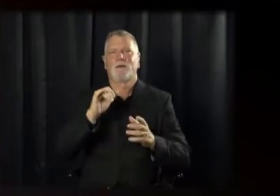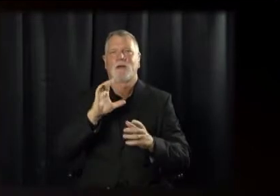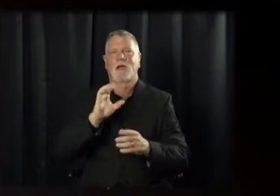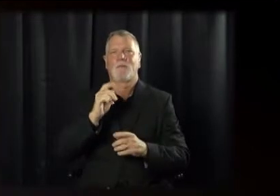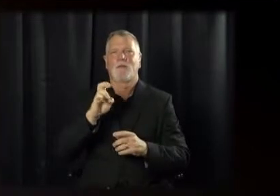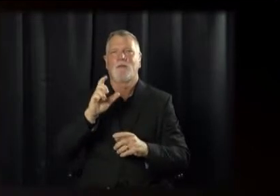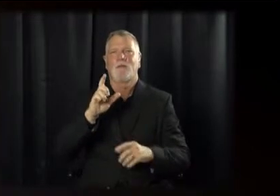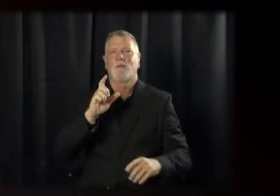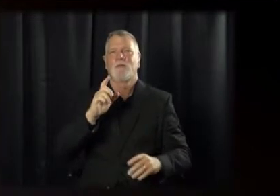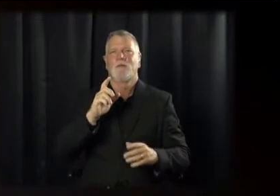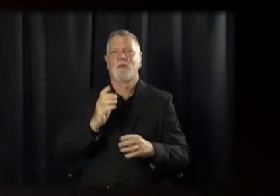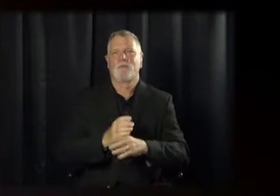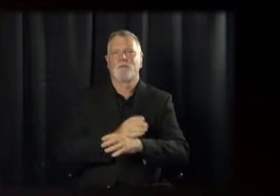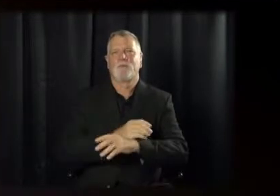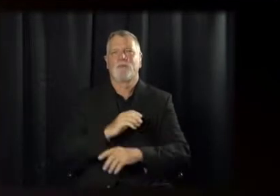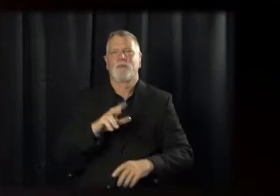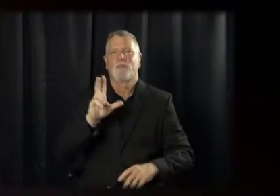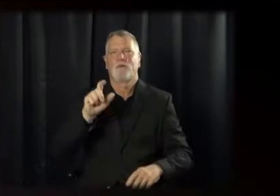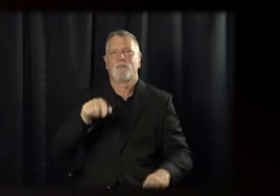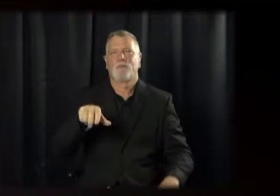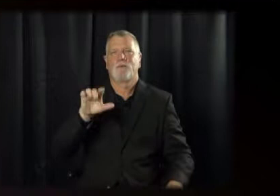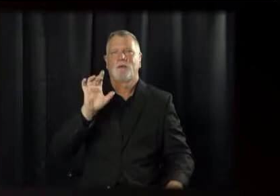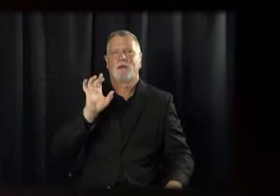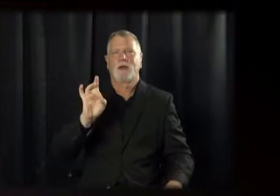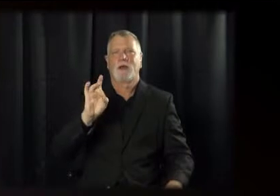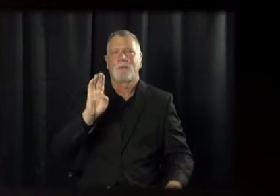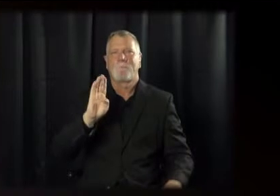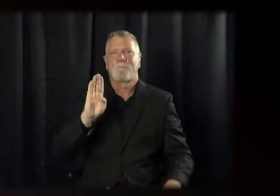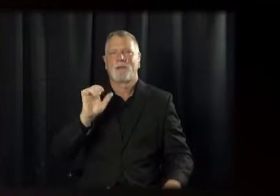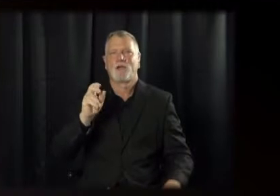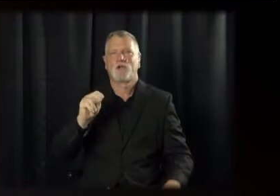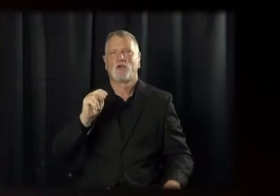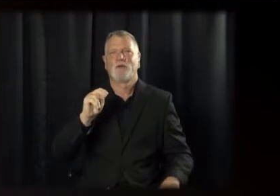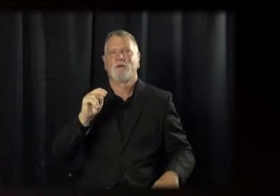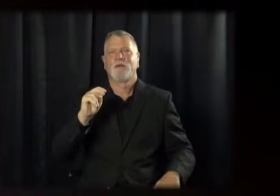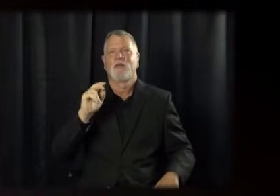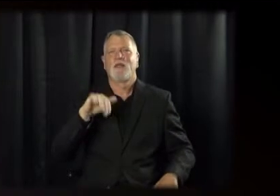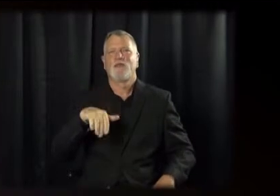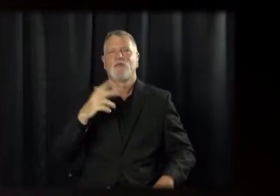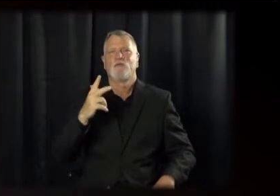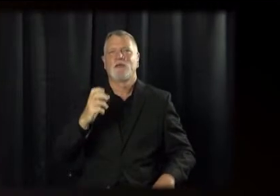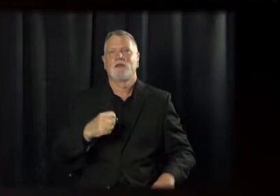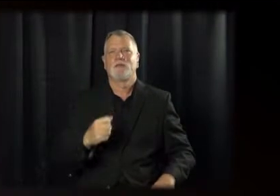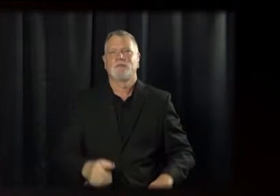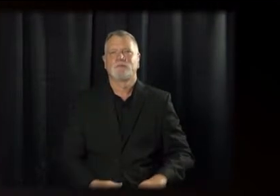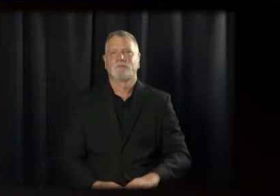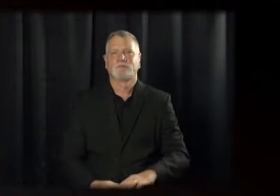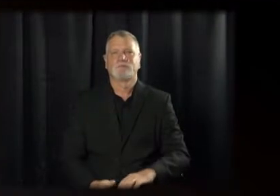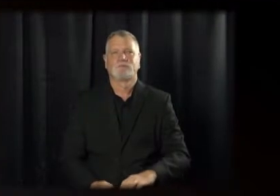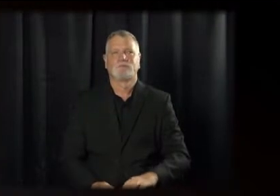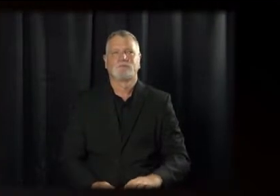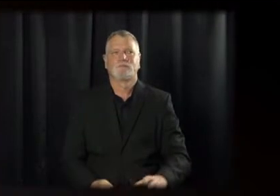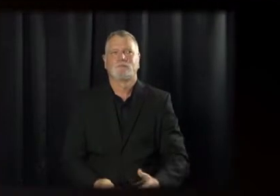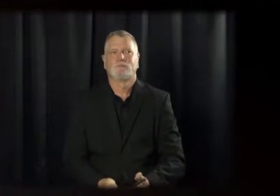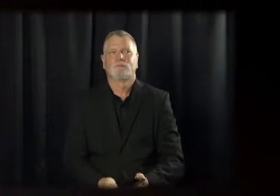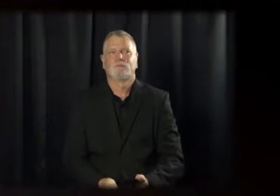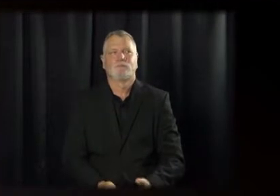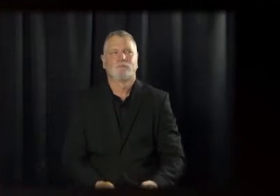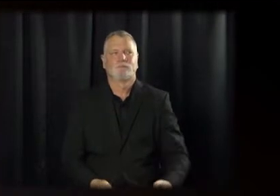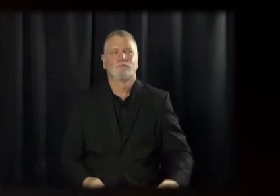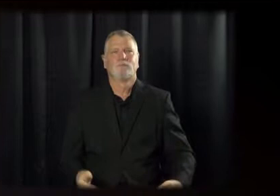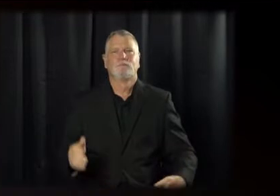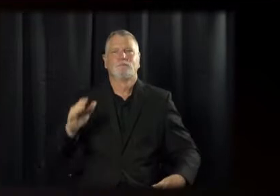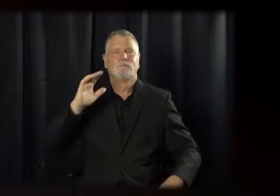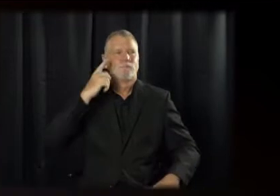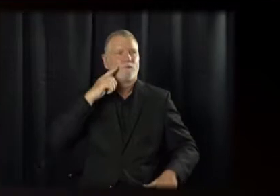portfolios that seek to invest up to $3.8 billion in the next 3 years. LUMA's capital plans allocated significant